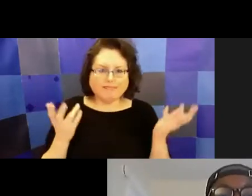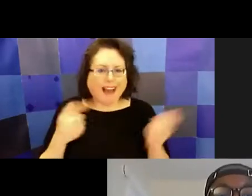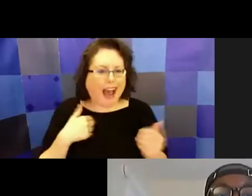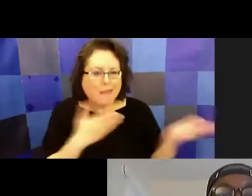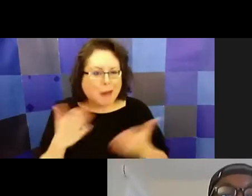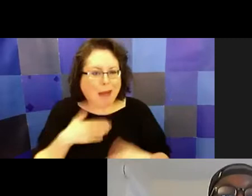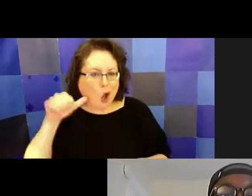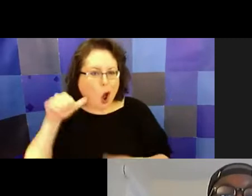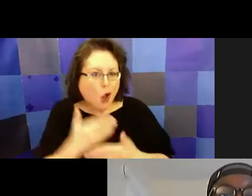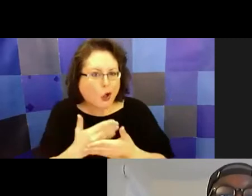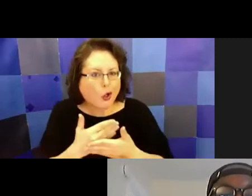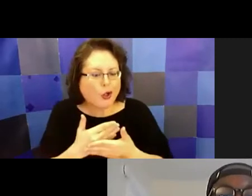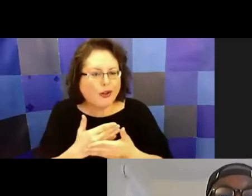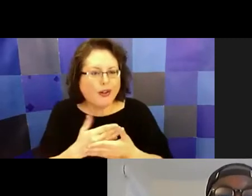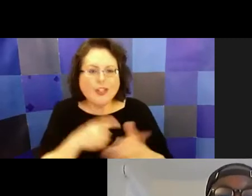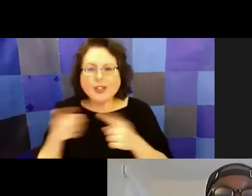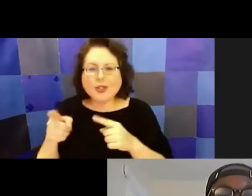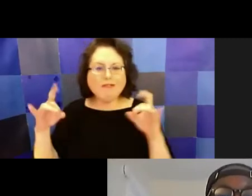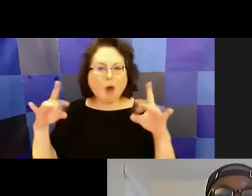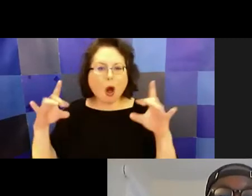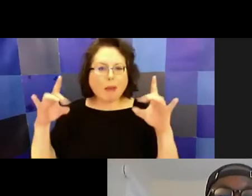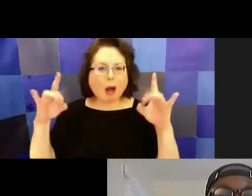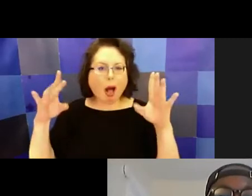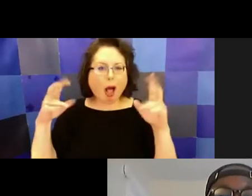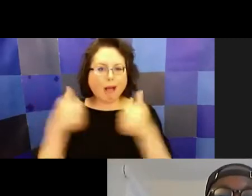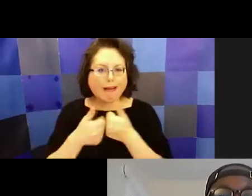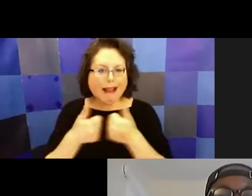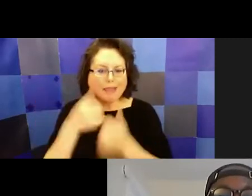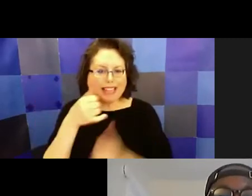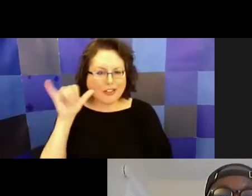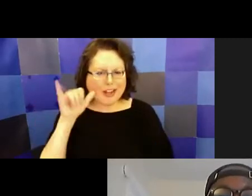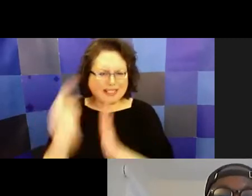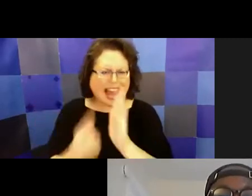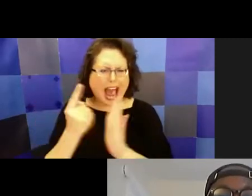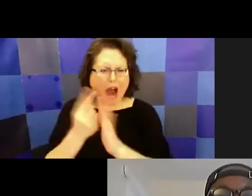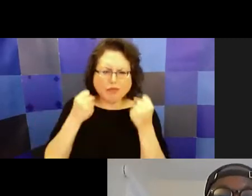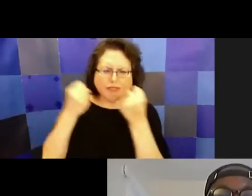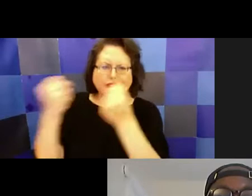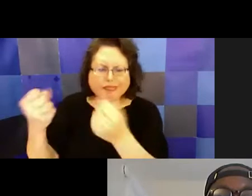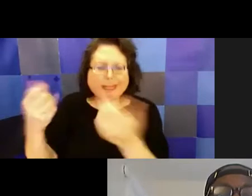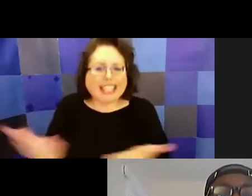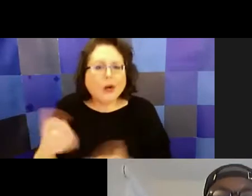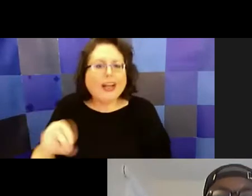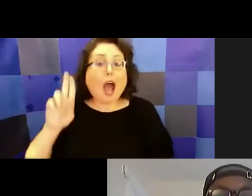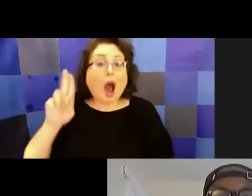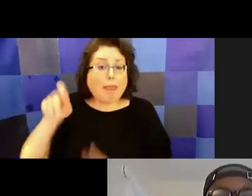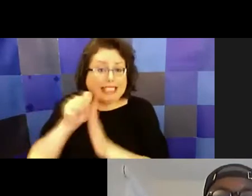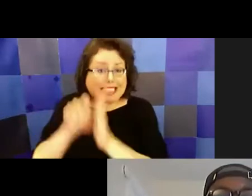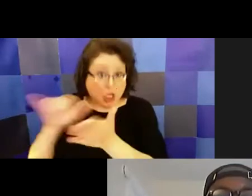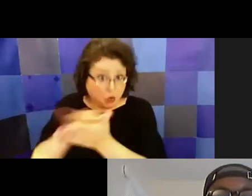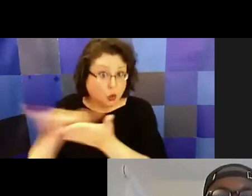a volleyball game yesterday, about an hour away here in upstate New York, in a sort